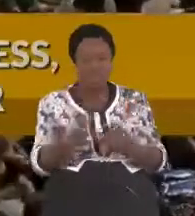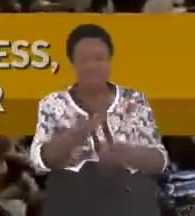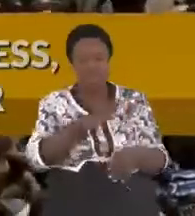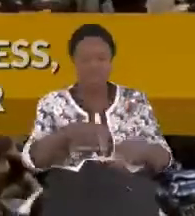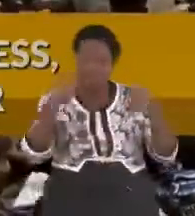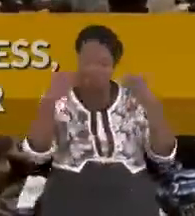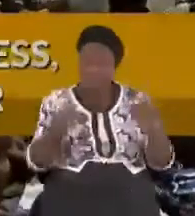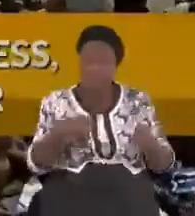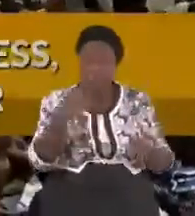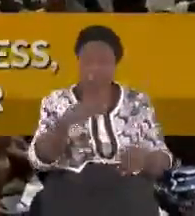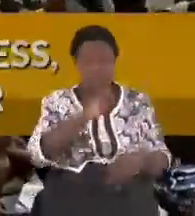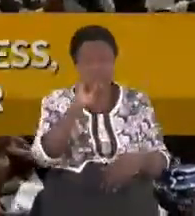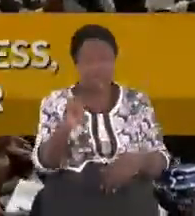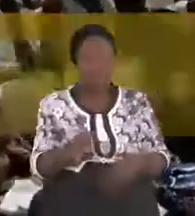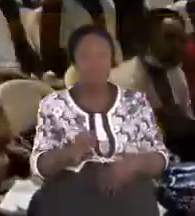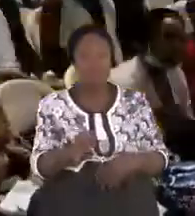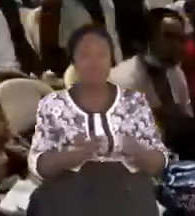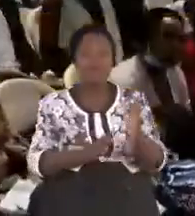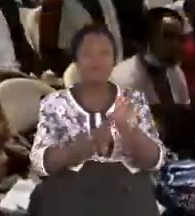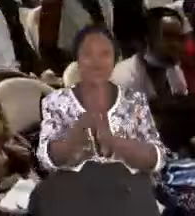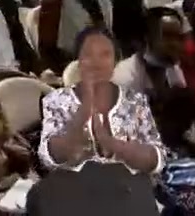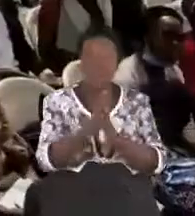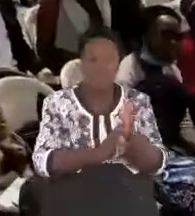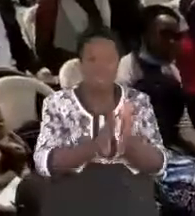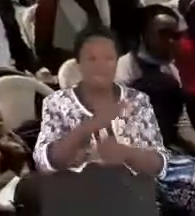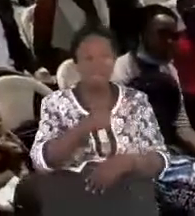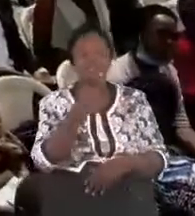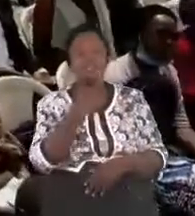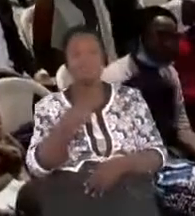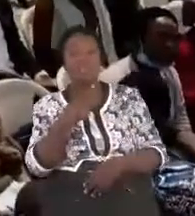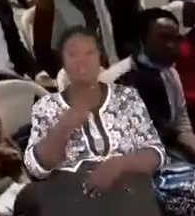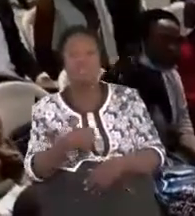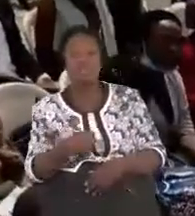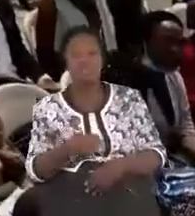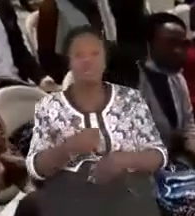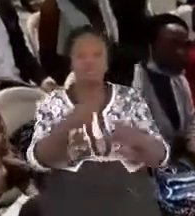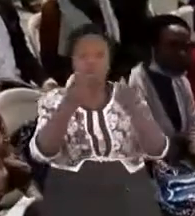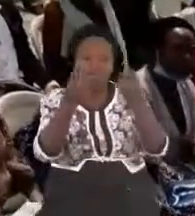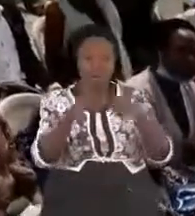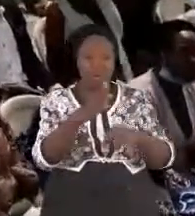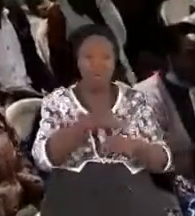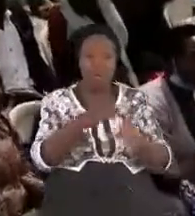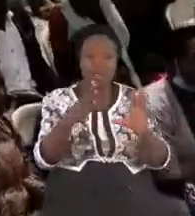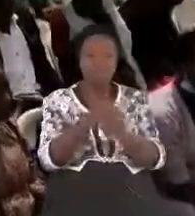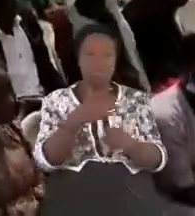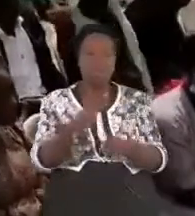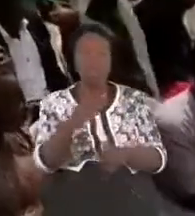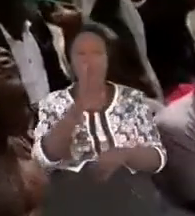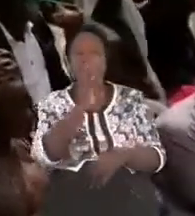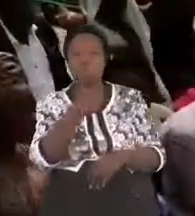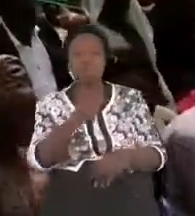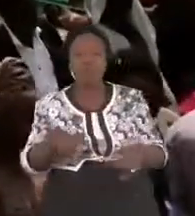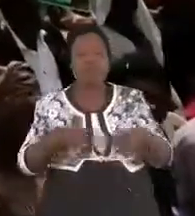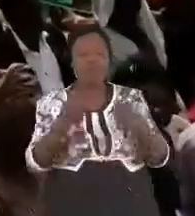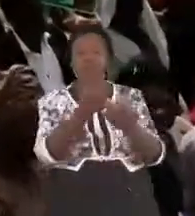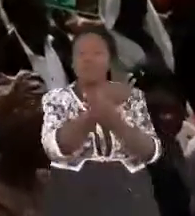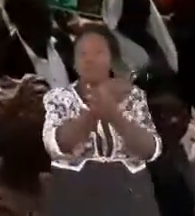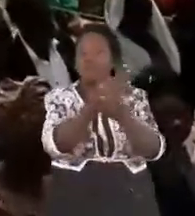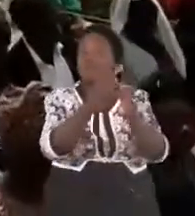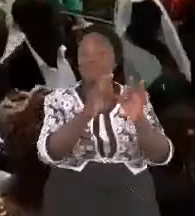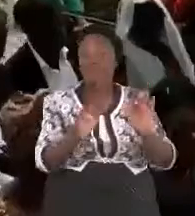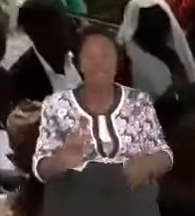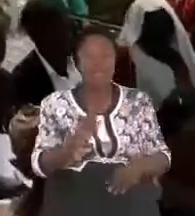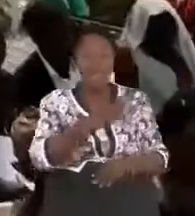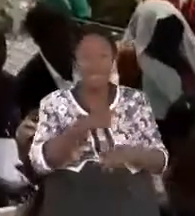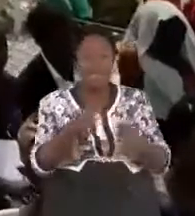will, whosoever is thirsty, may come and take of the water of life freely and